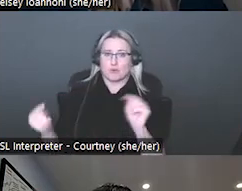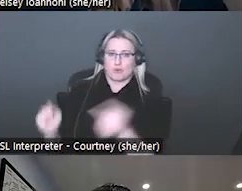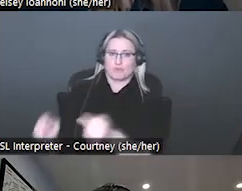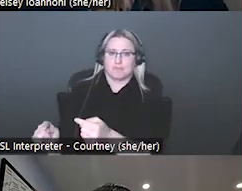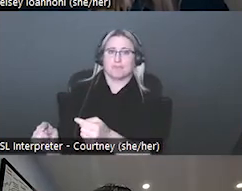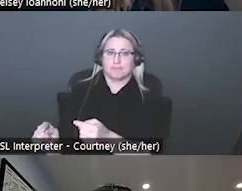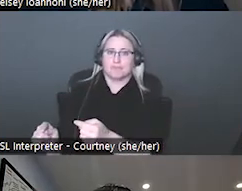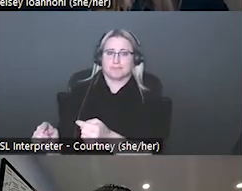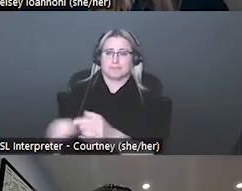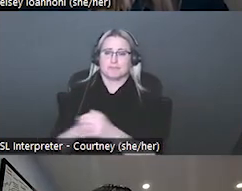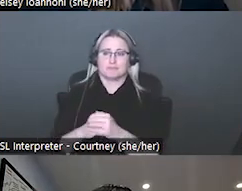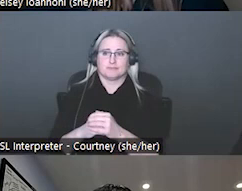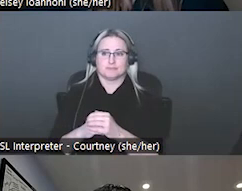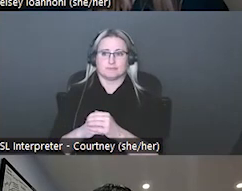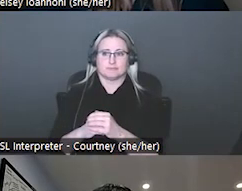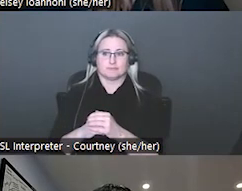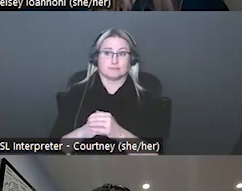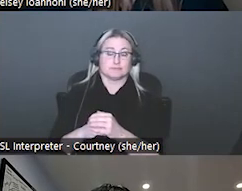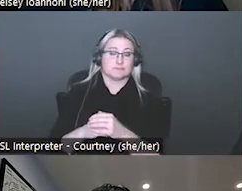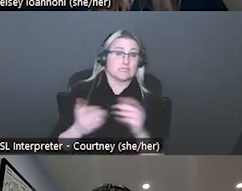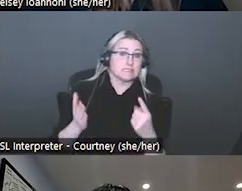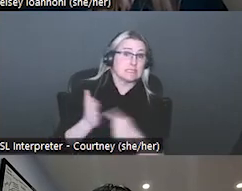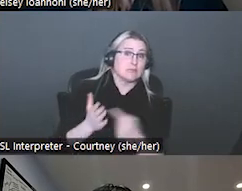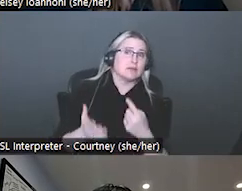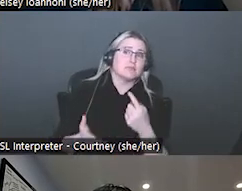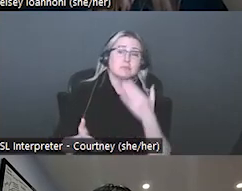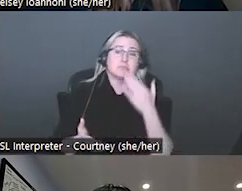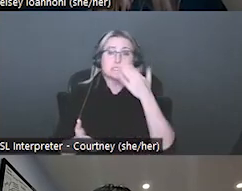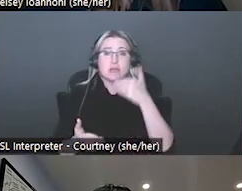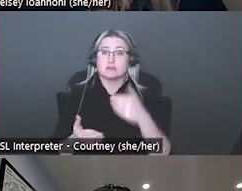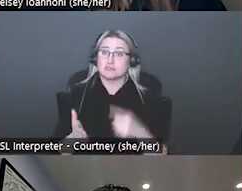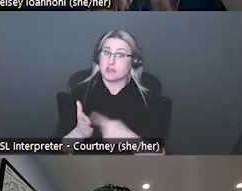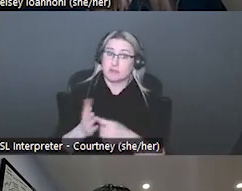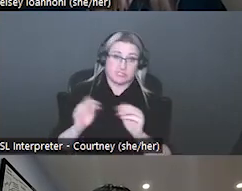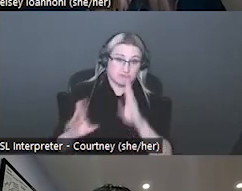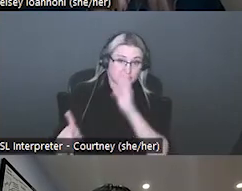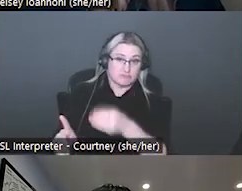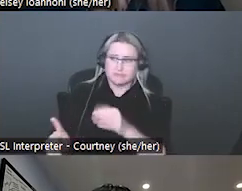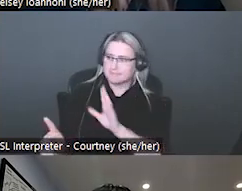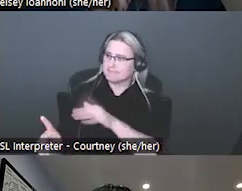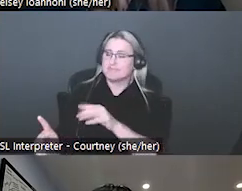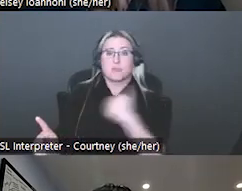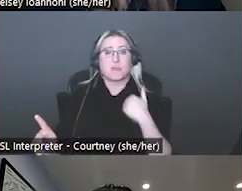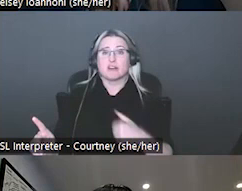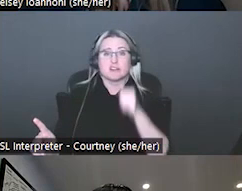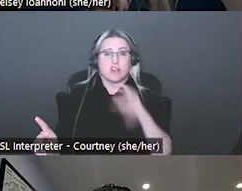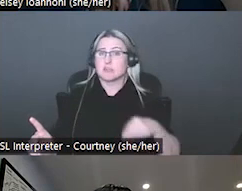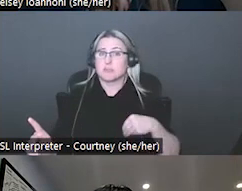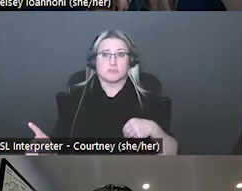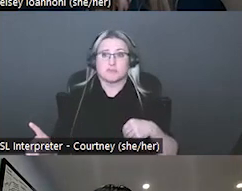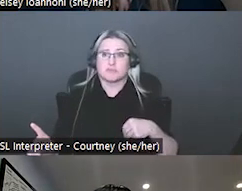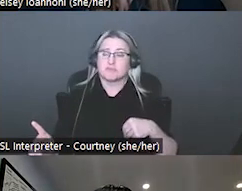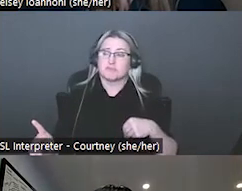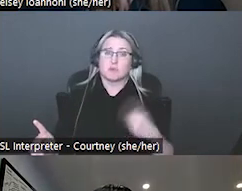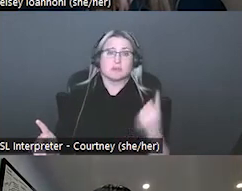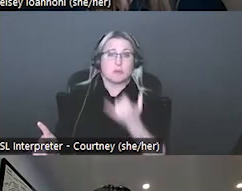themselves. There are subtle or sometimes not so subtle indications to the patient that their body is unacceptable or flawed or not worthy of